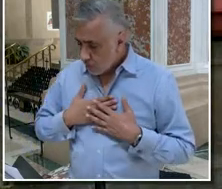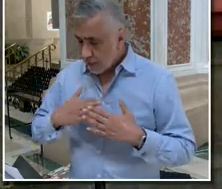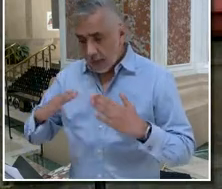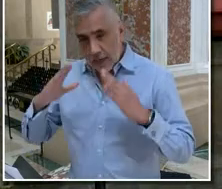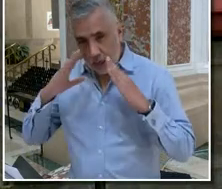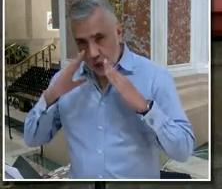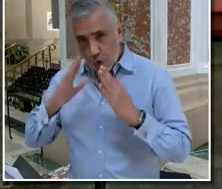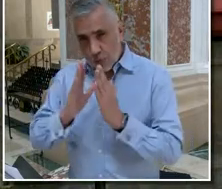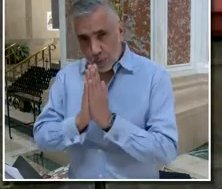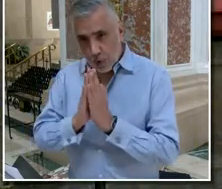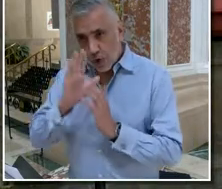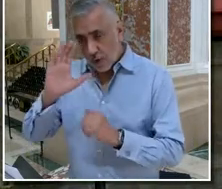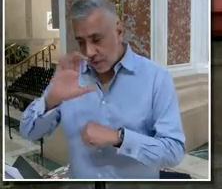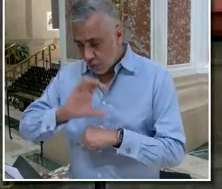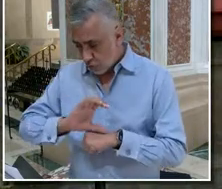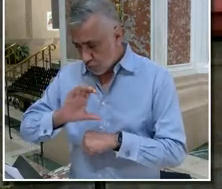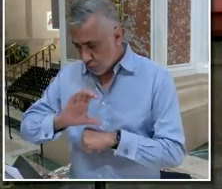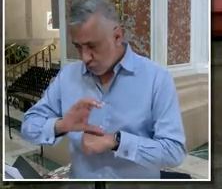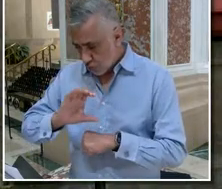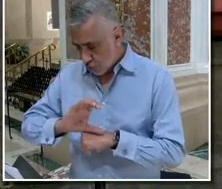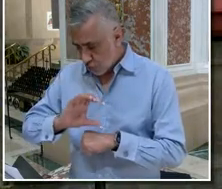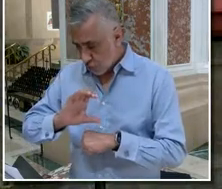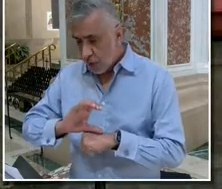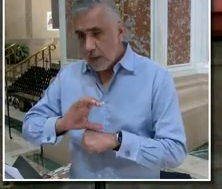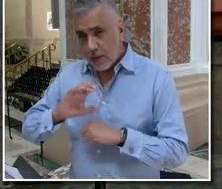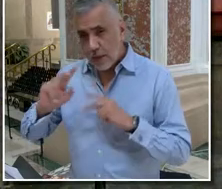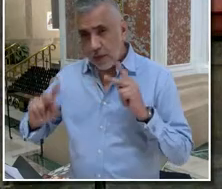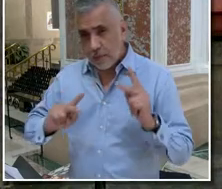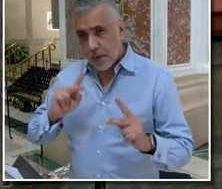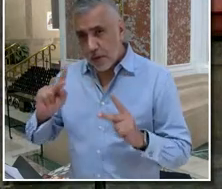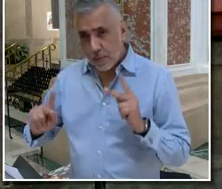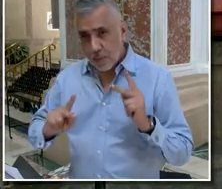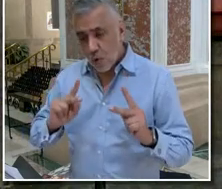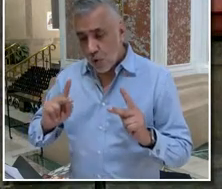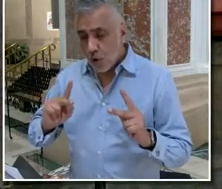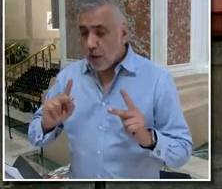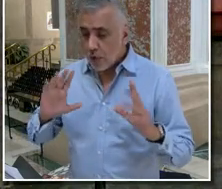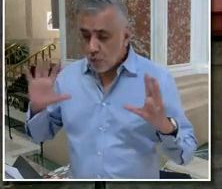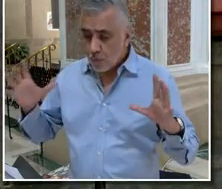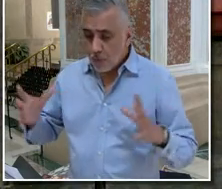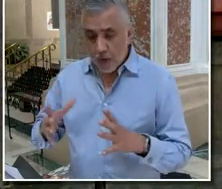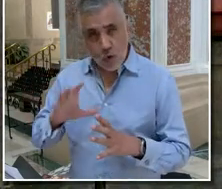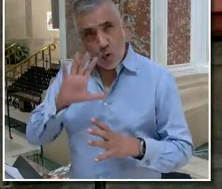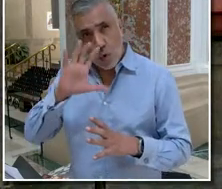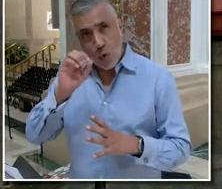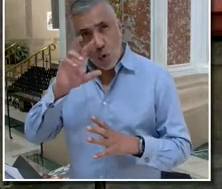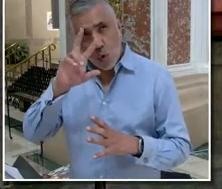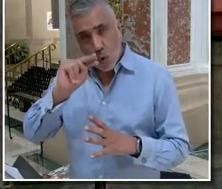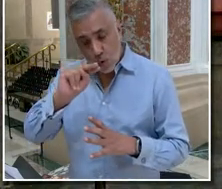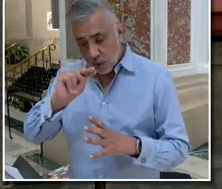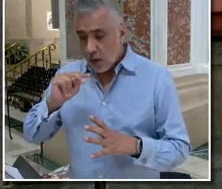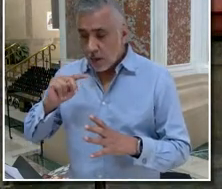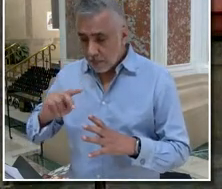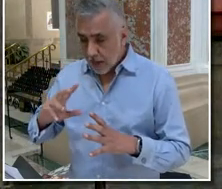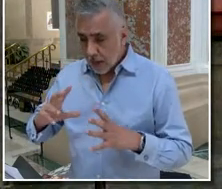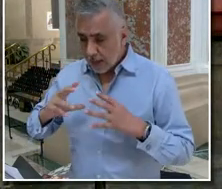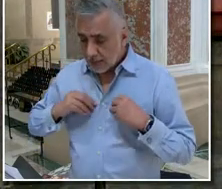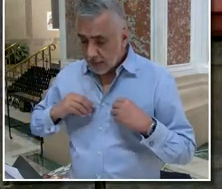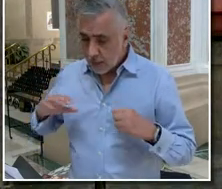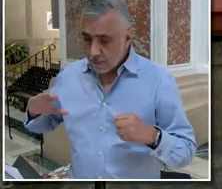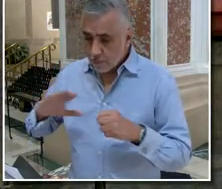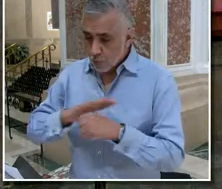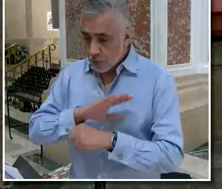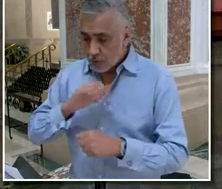the prayers of your Church, that the people you first made your own may attain the fullness